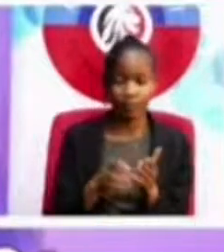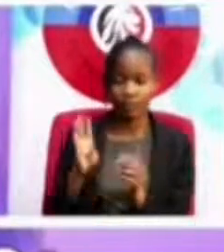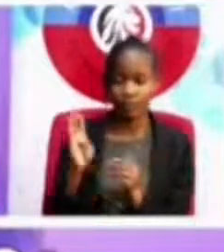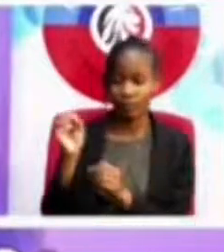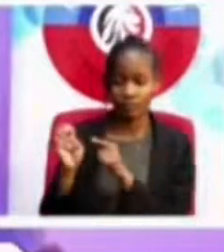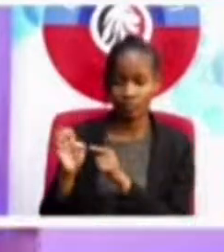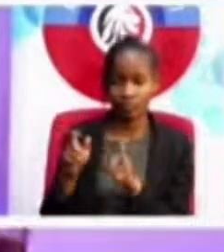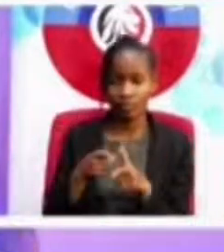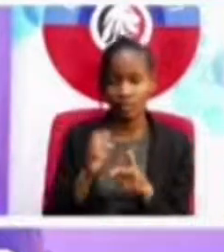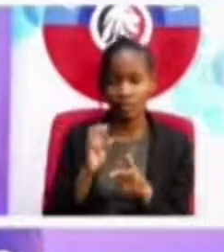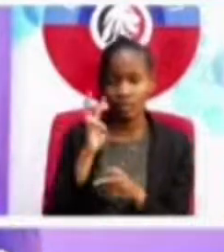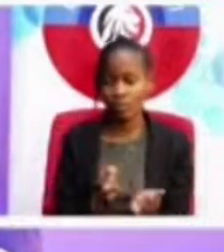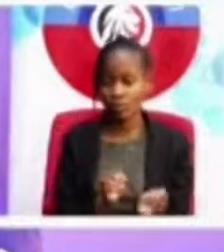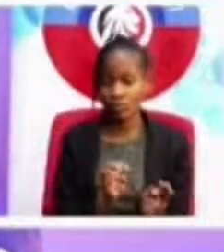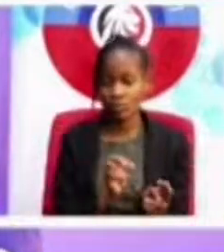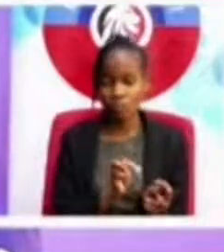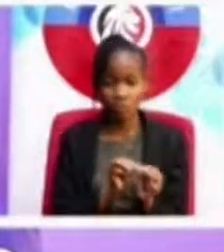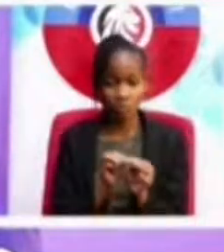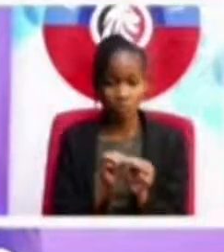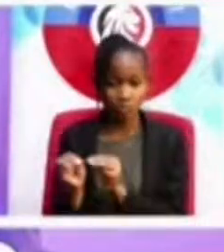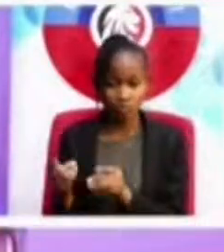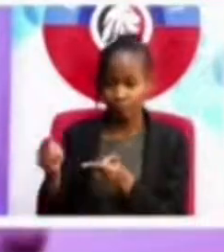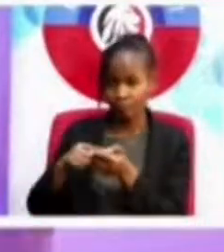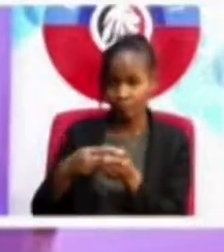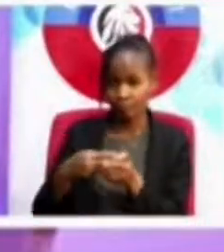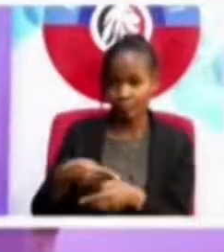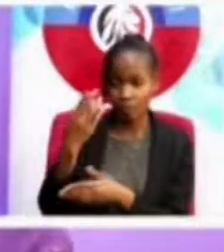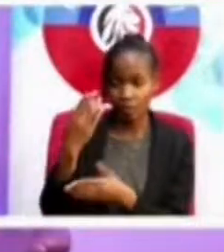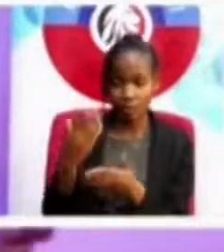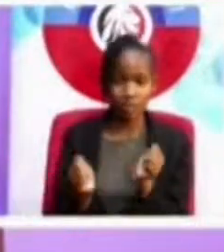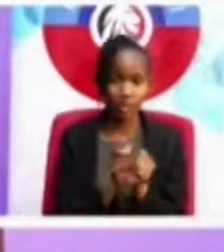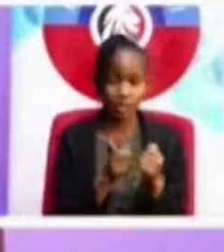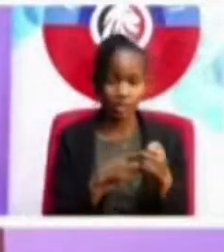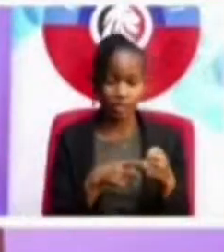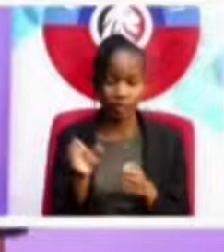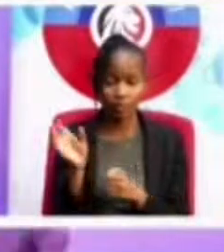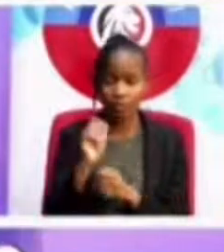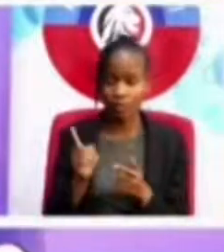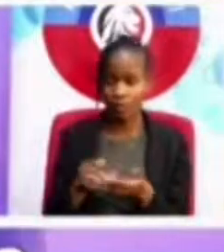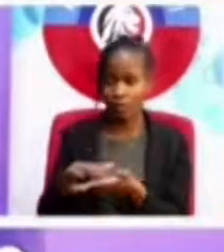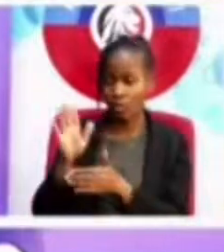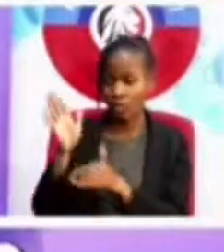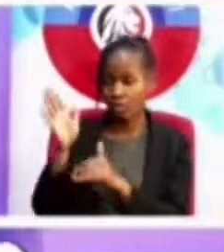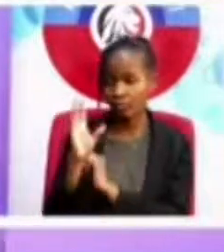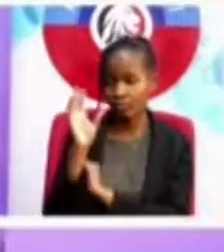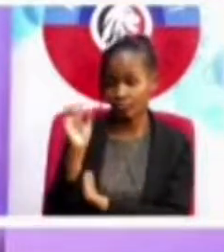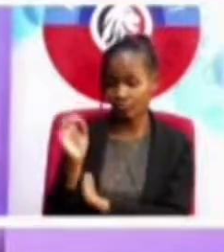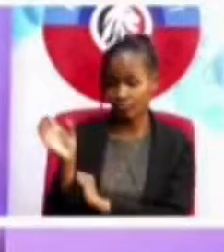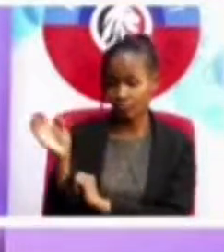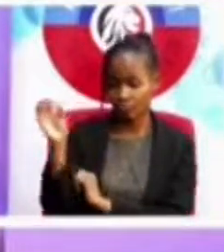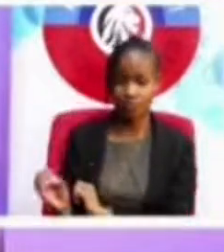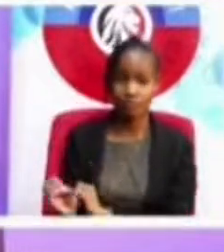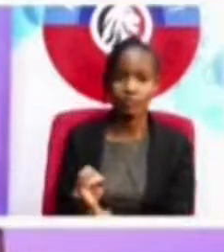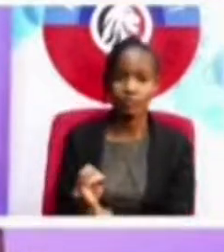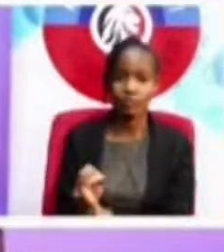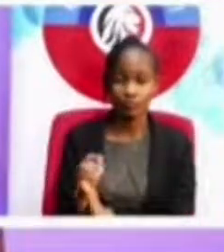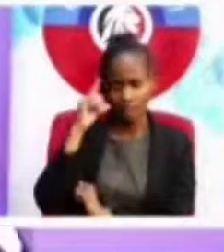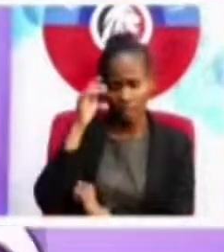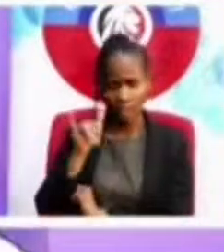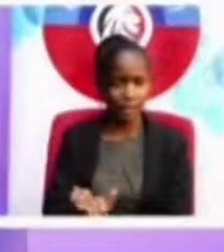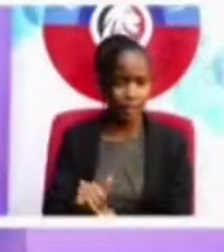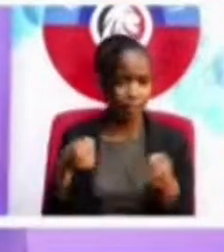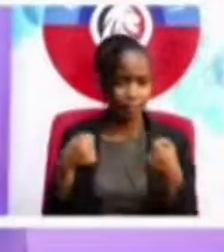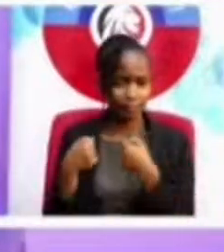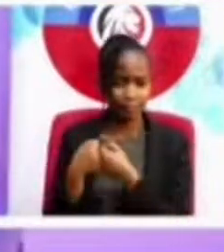GDP ratio from the current around 16% to over 20%. So that is, I think, the challenge to